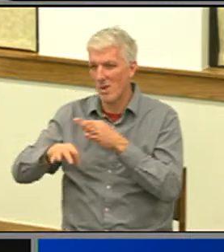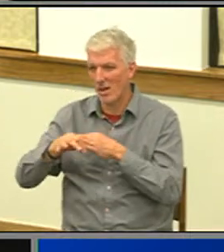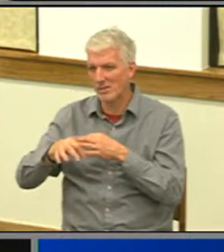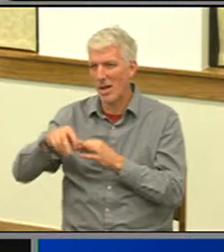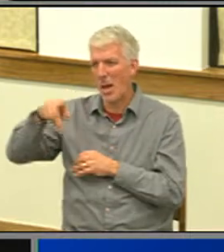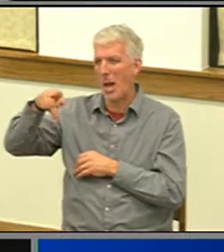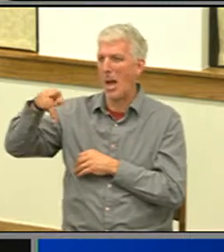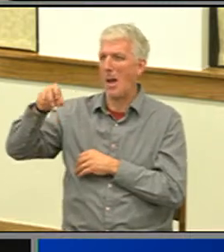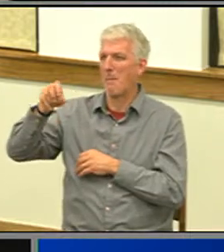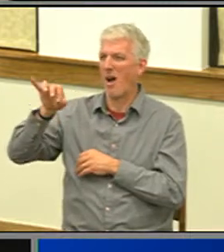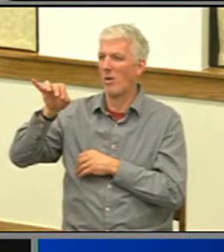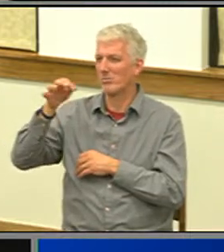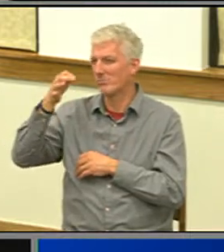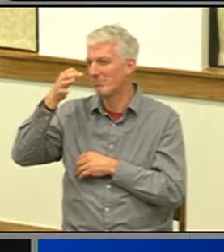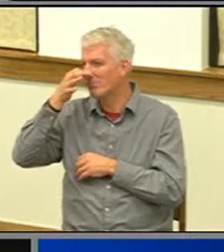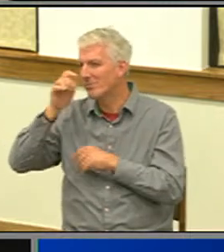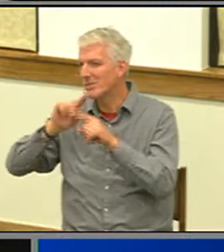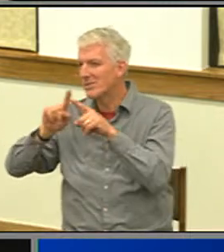very localized